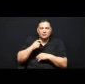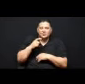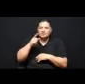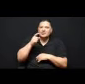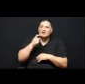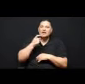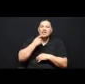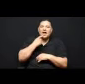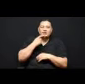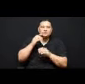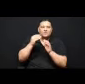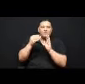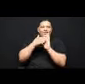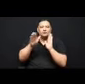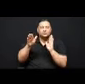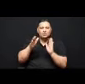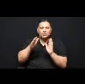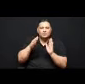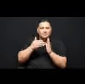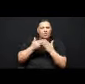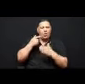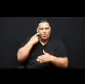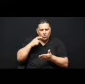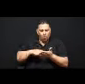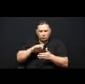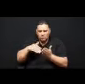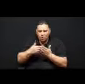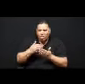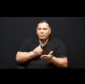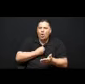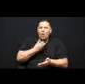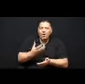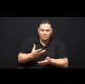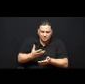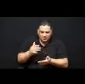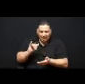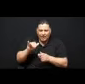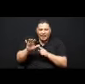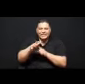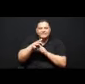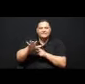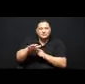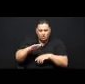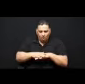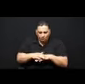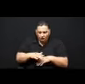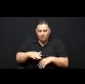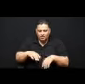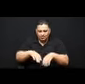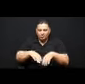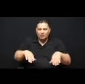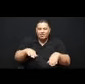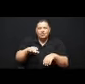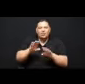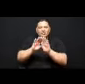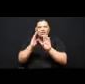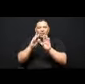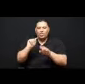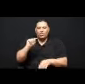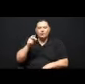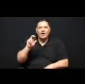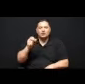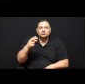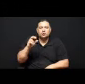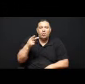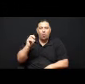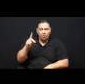poems like leaves across the threshold. He sat behind an old sand ashtray, lighting